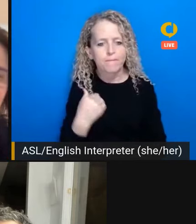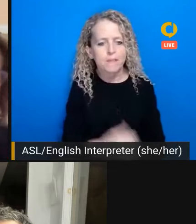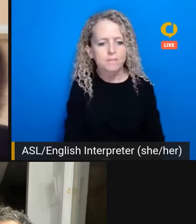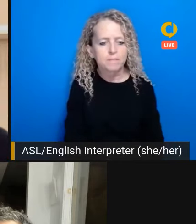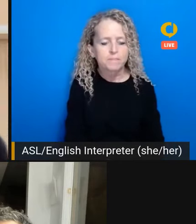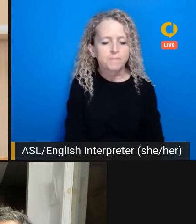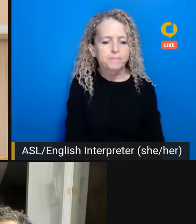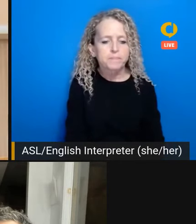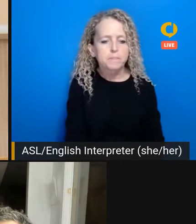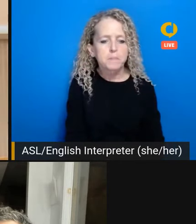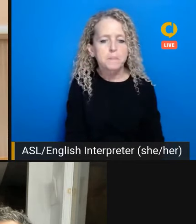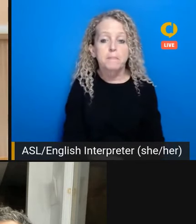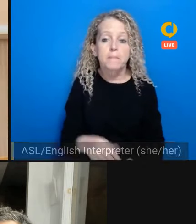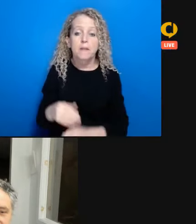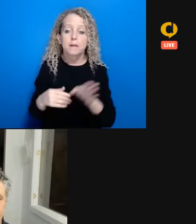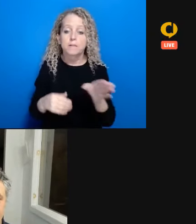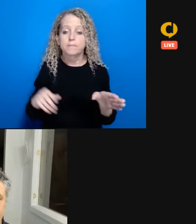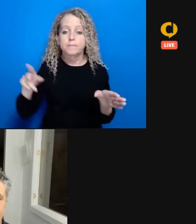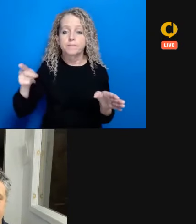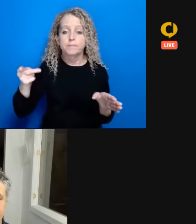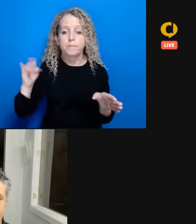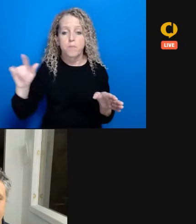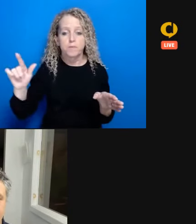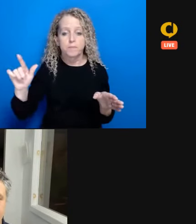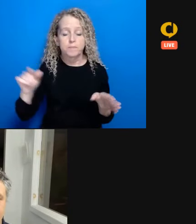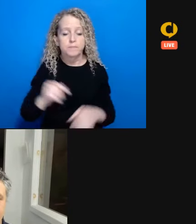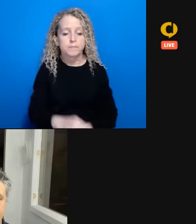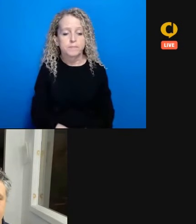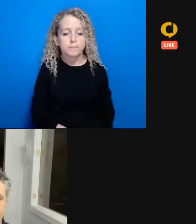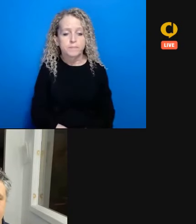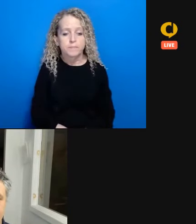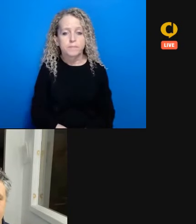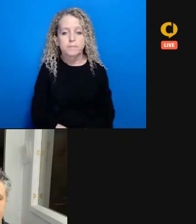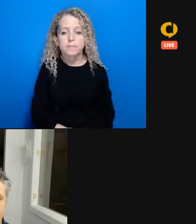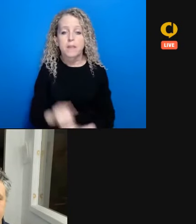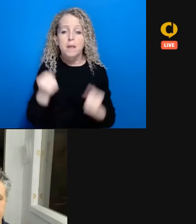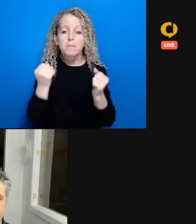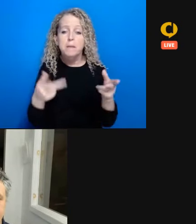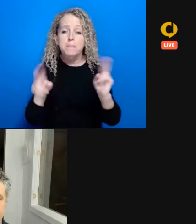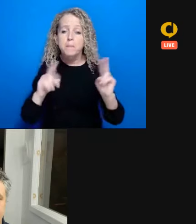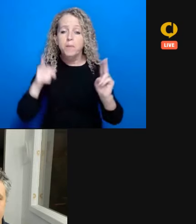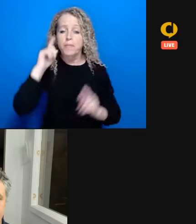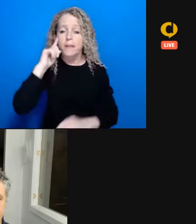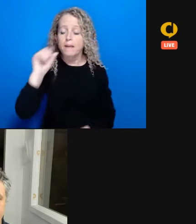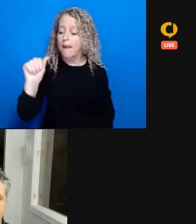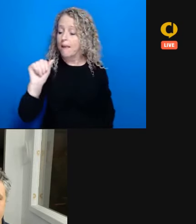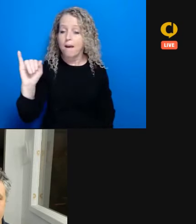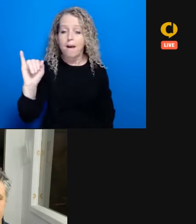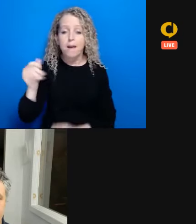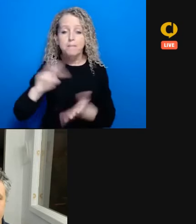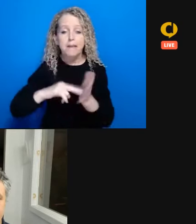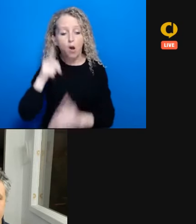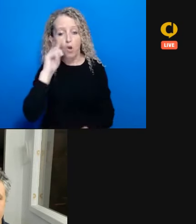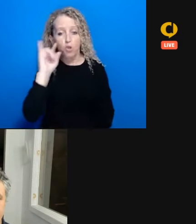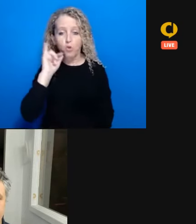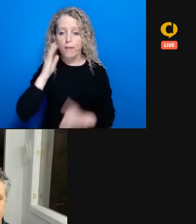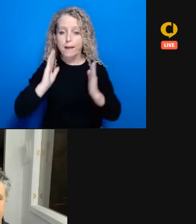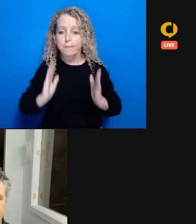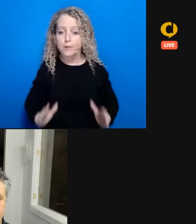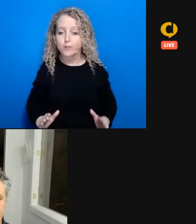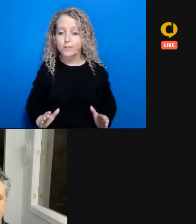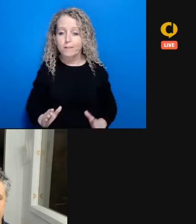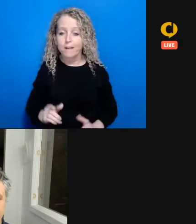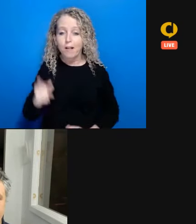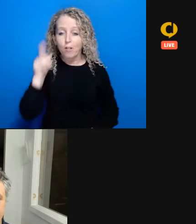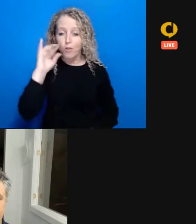A lot of people think of AI as being like people, right? People imagine androids, like robots